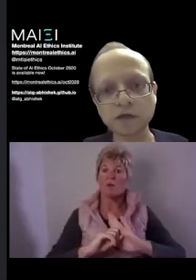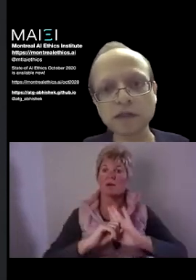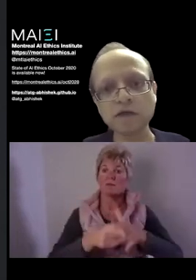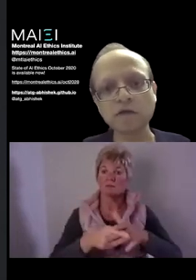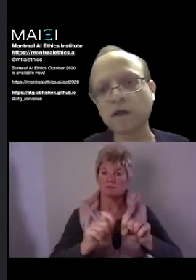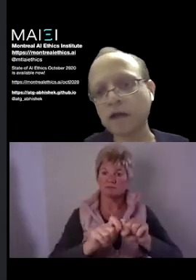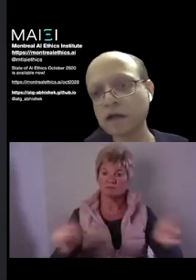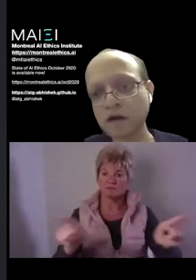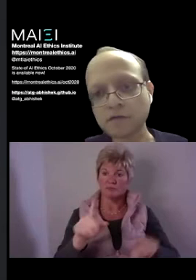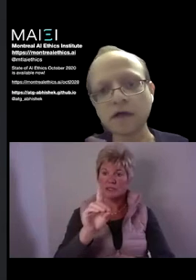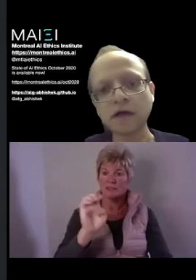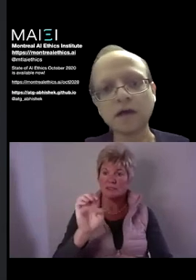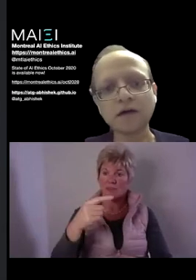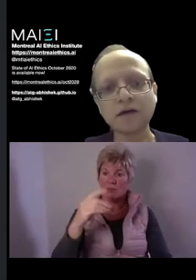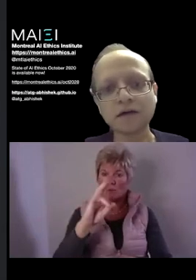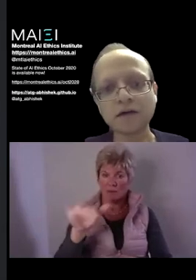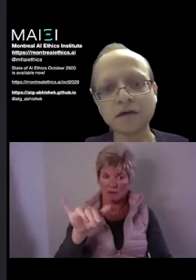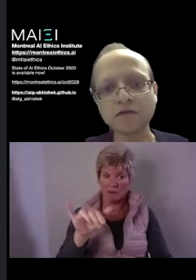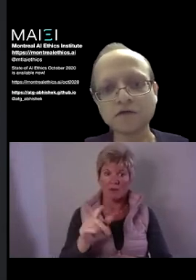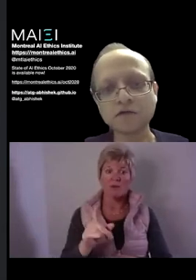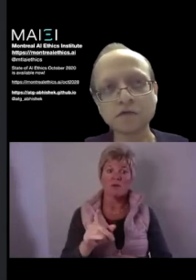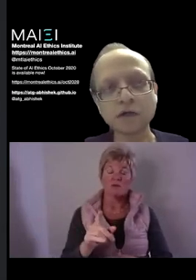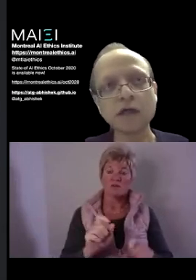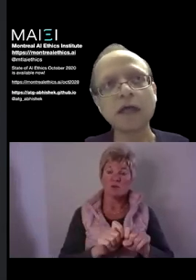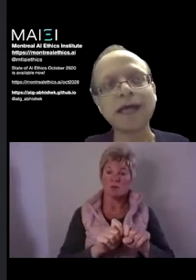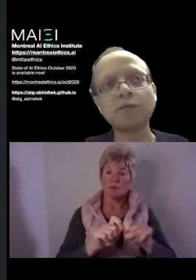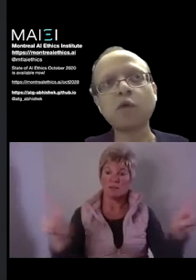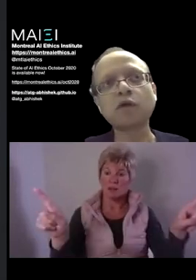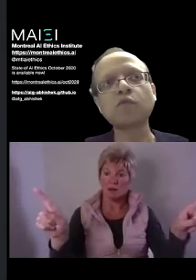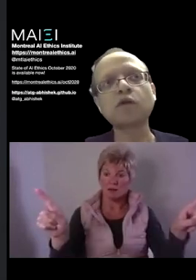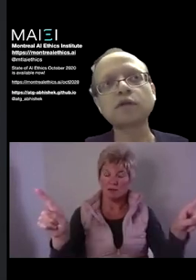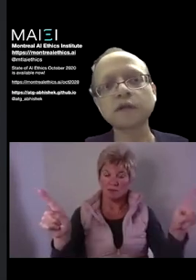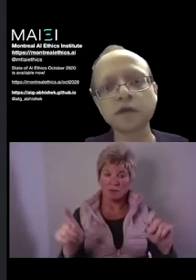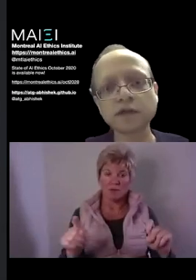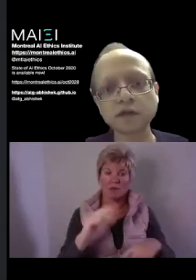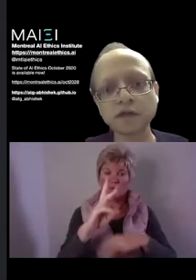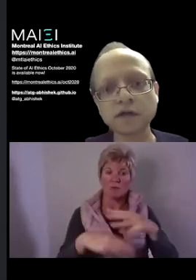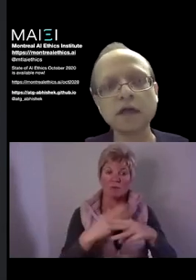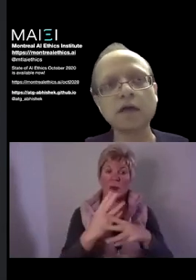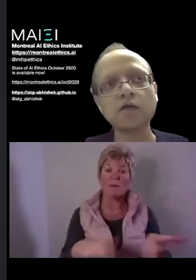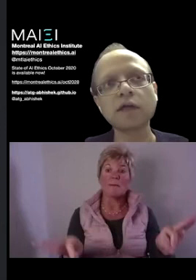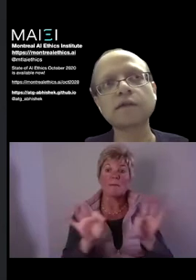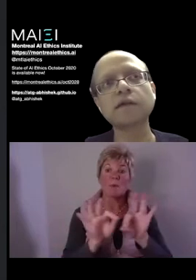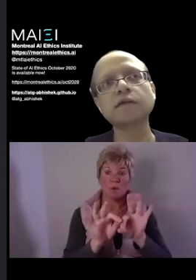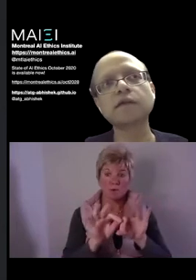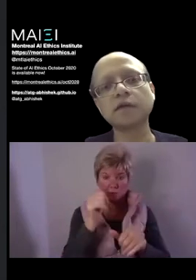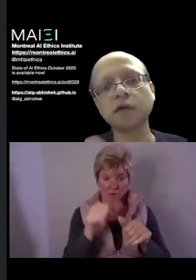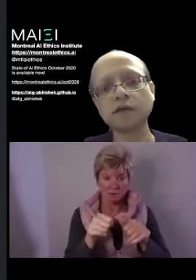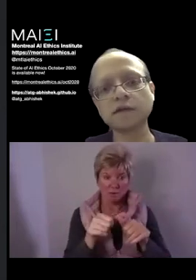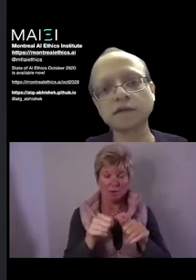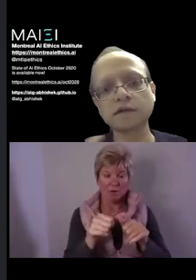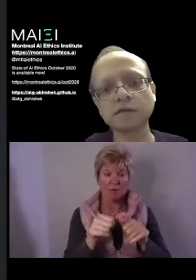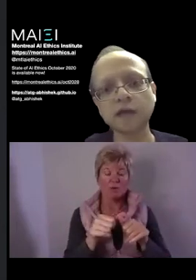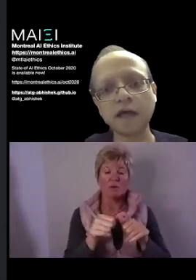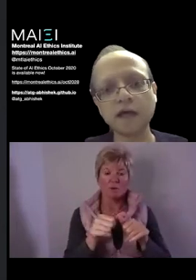real world. So you're sending it off into the world. An important consideration here always is to think about